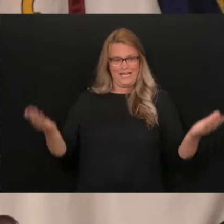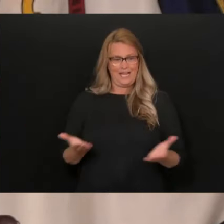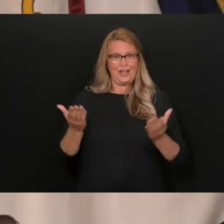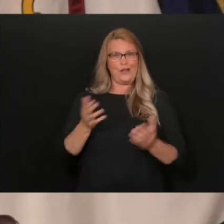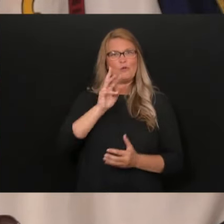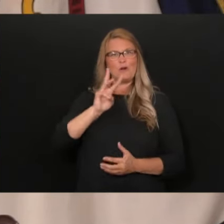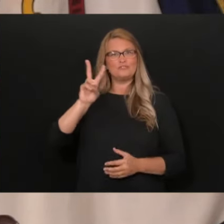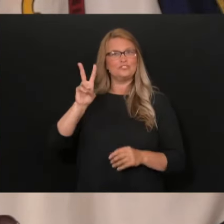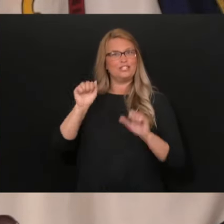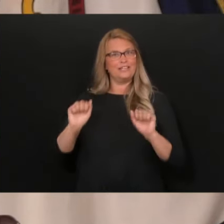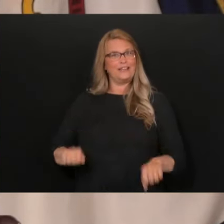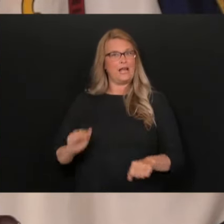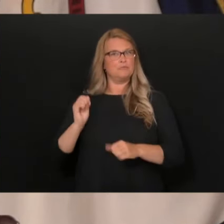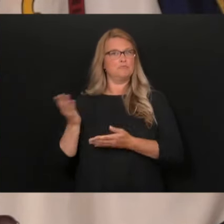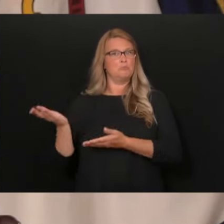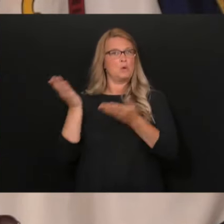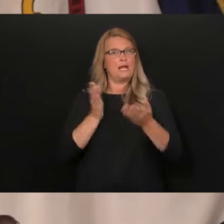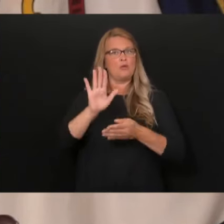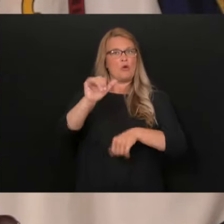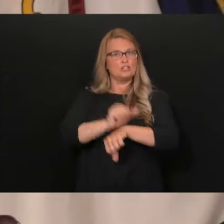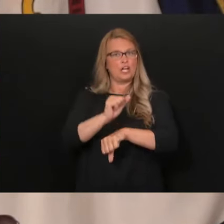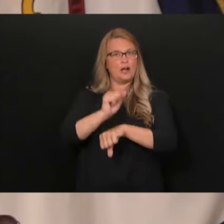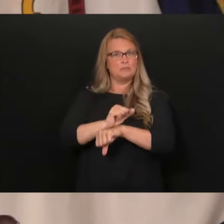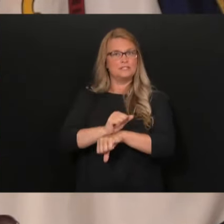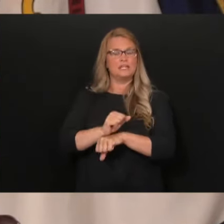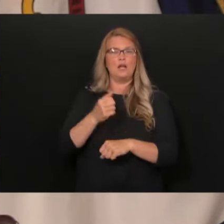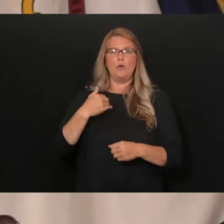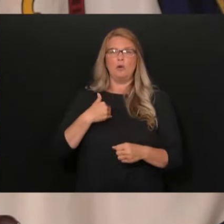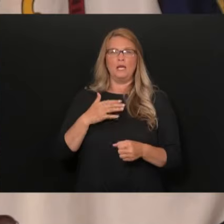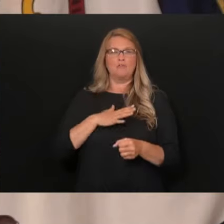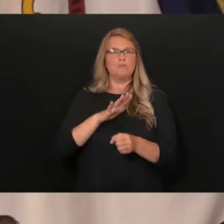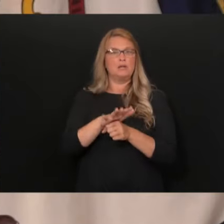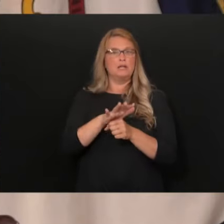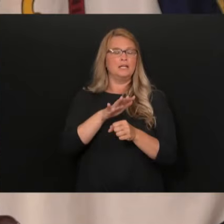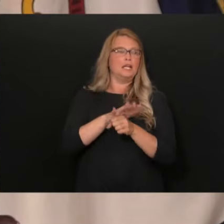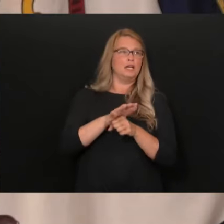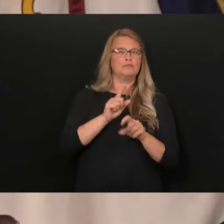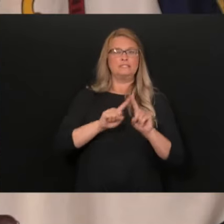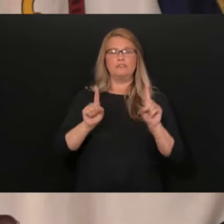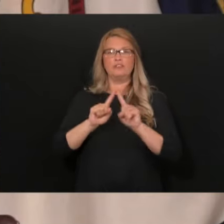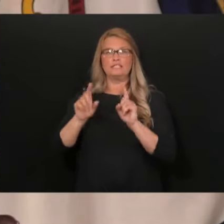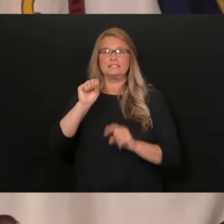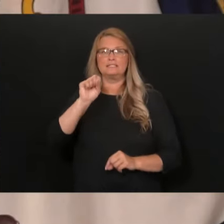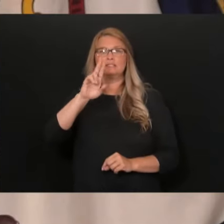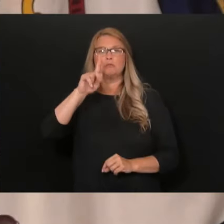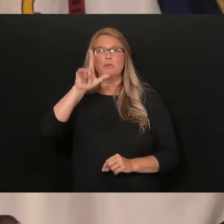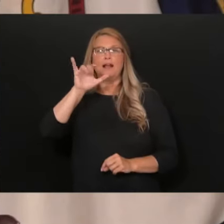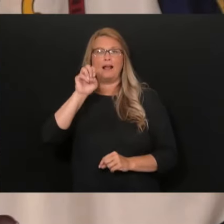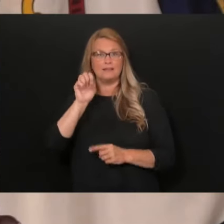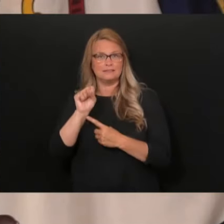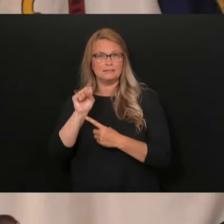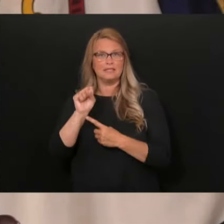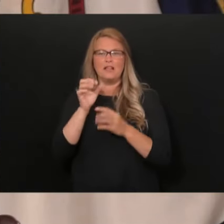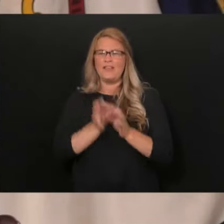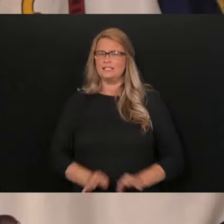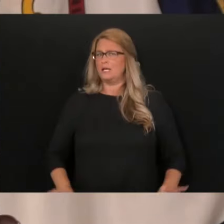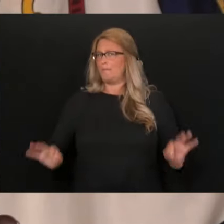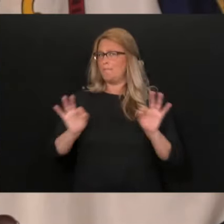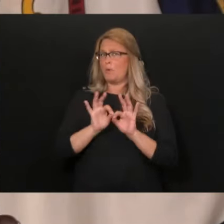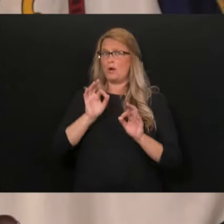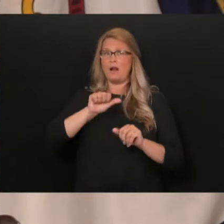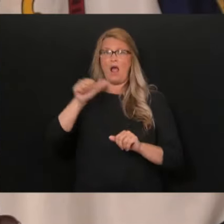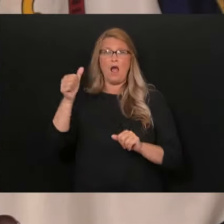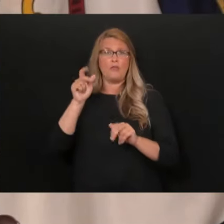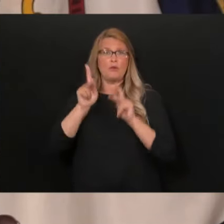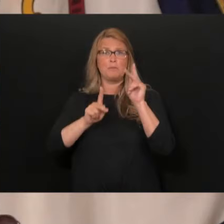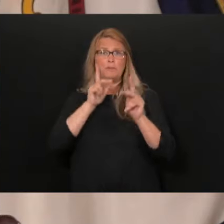and everything, and we're going to have a domestic supply in this country that is so important instead of depending upon others throughout all